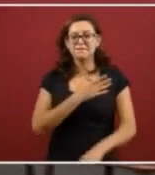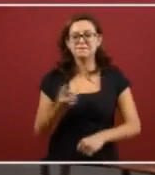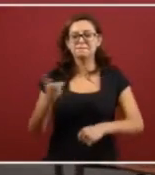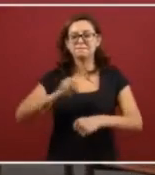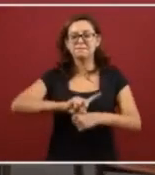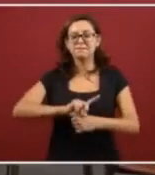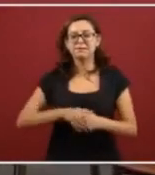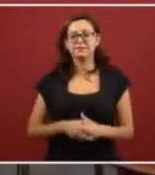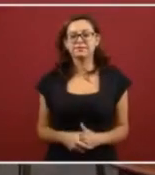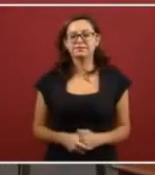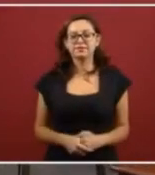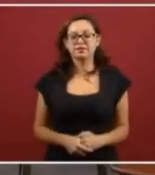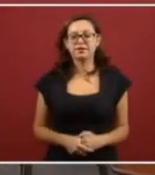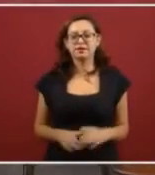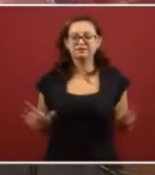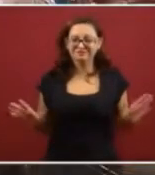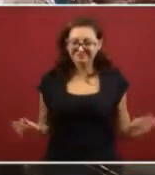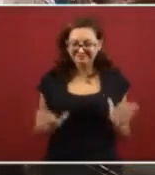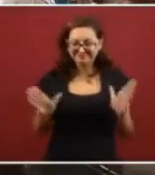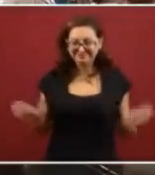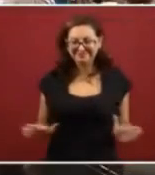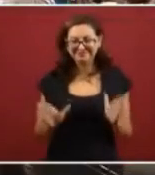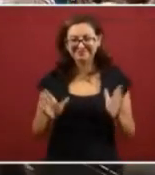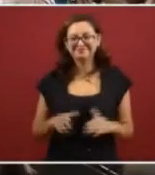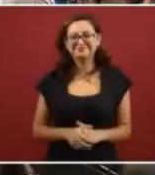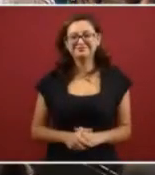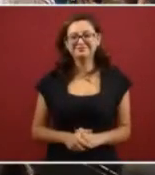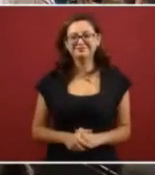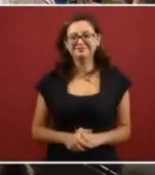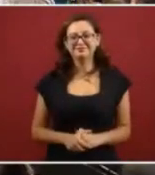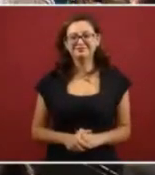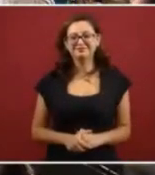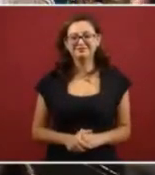Good morning. Animo. Cheer up.